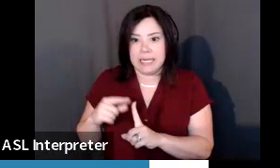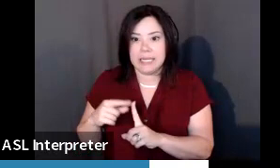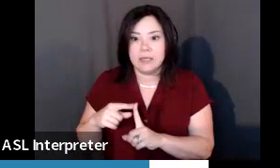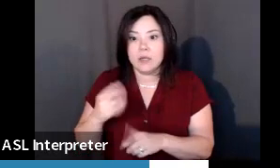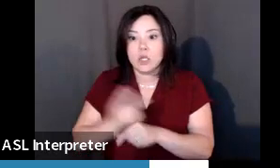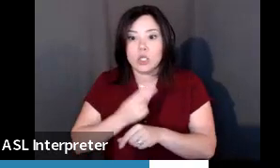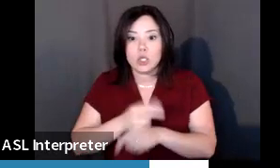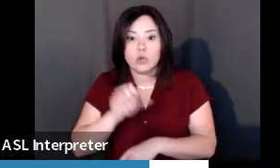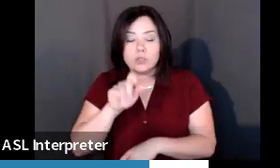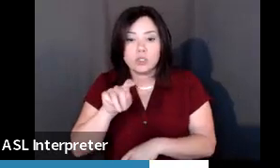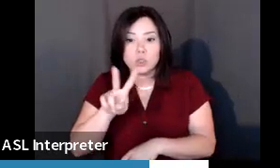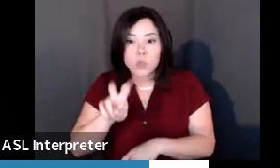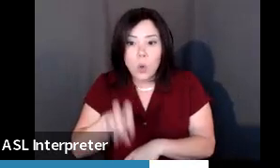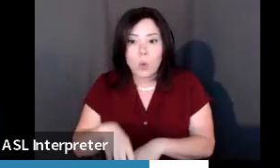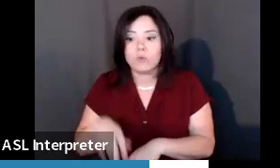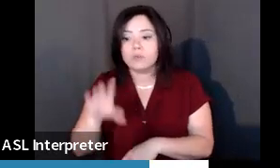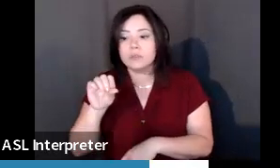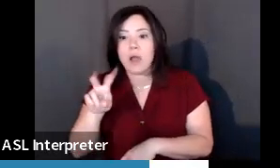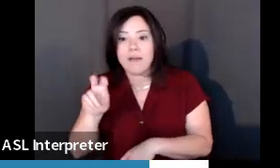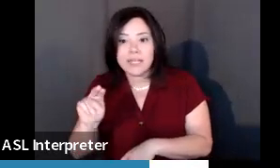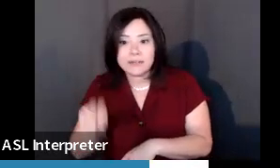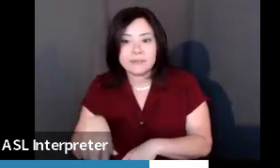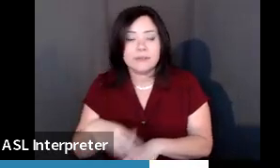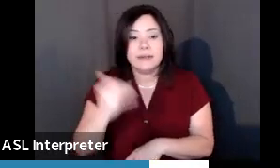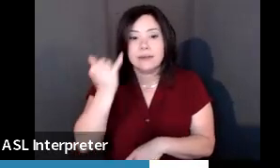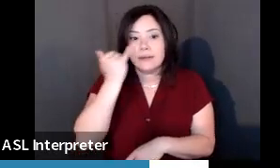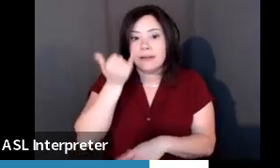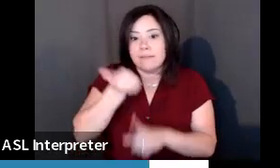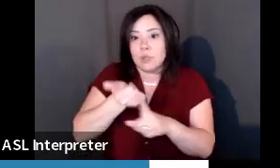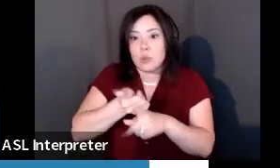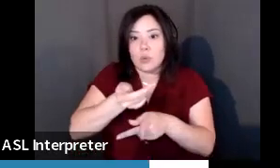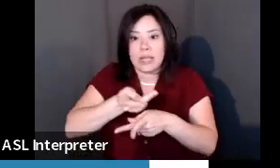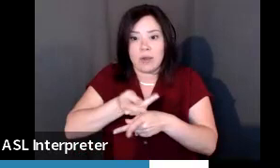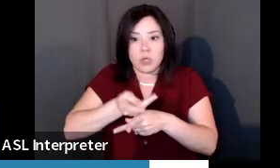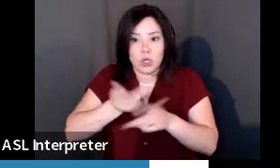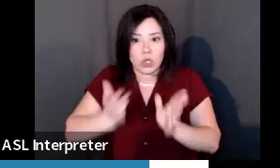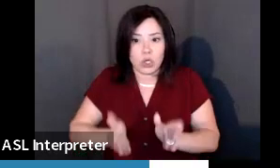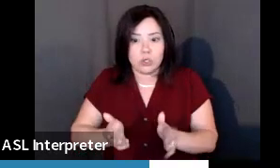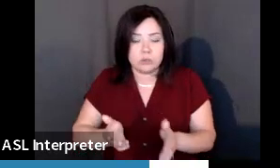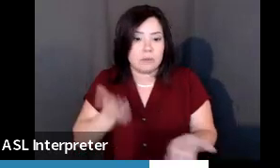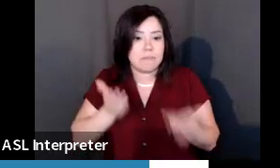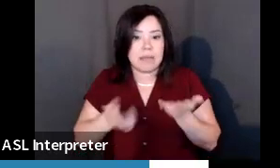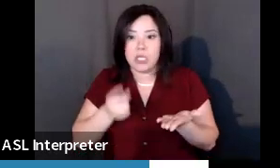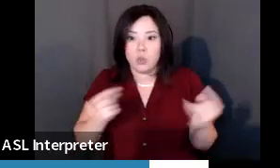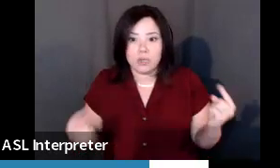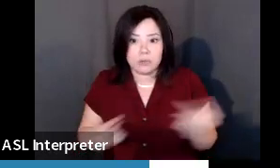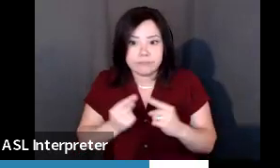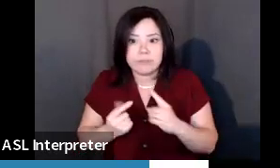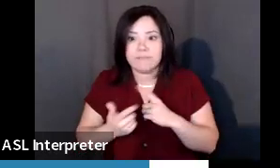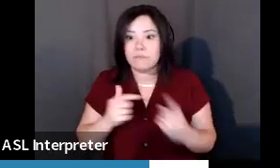and oven. If you are a caregiver and you have an injury due to using the stove or